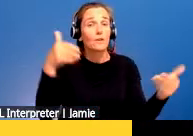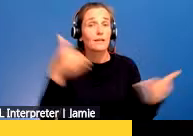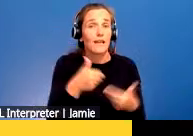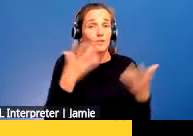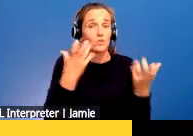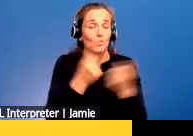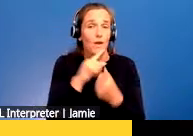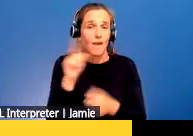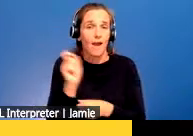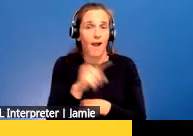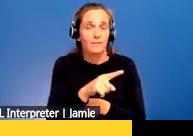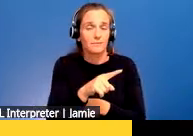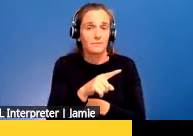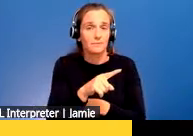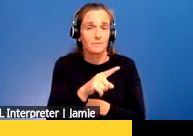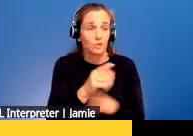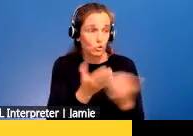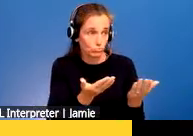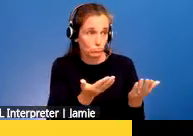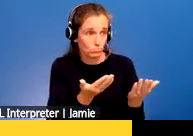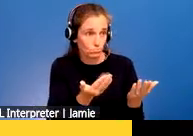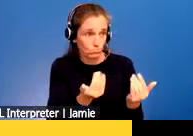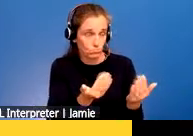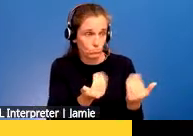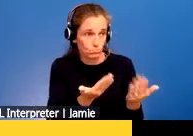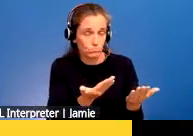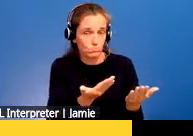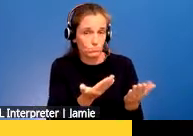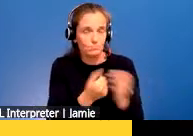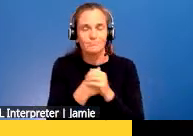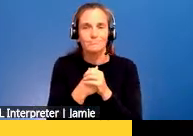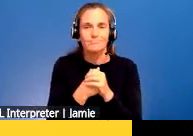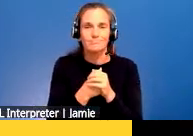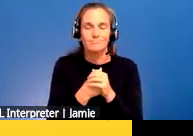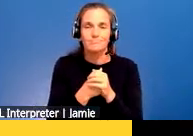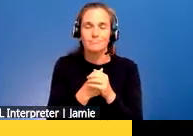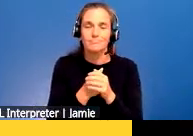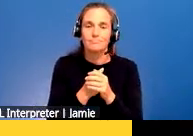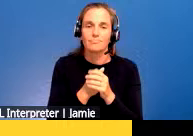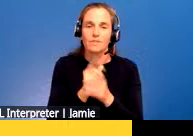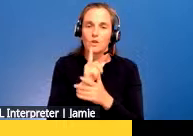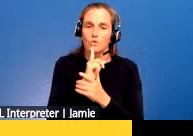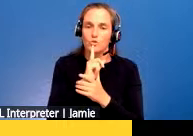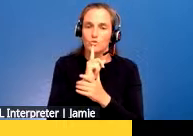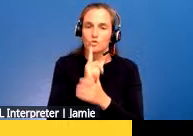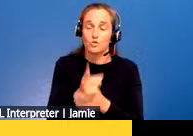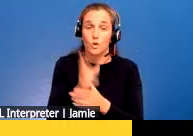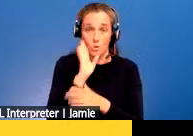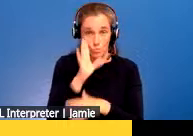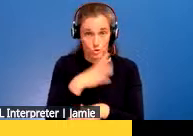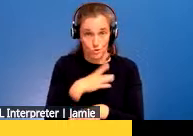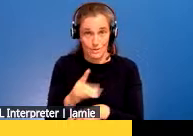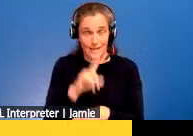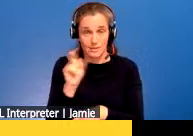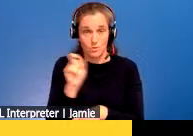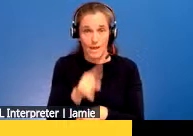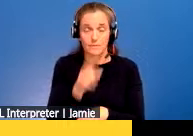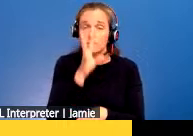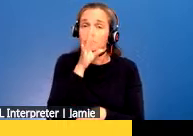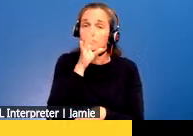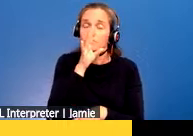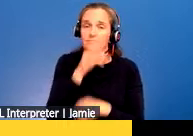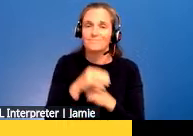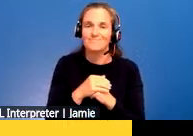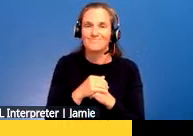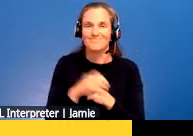So I will go ahead and Sure. Chino Sono, would you like to ask a question out loud?